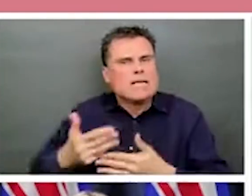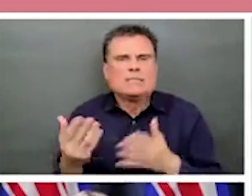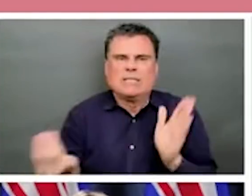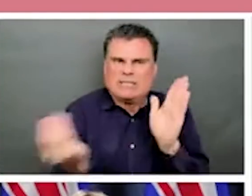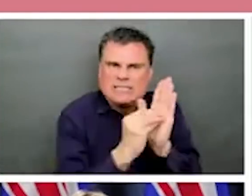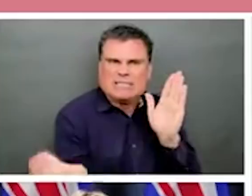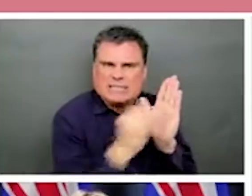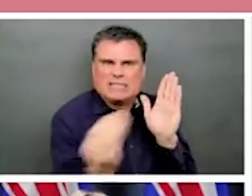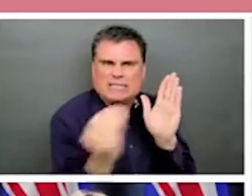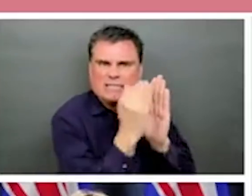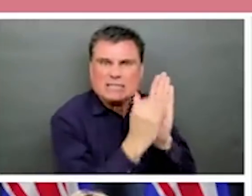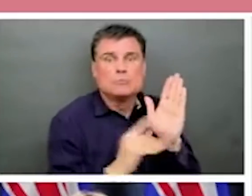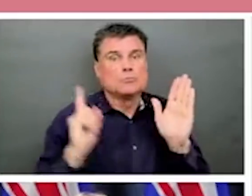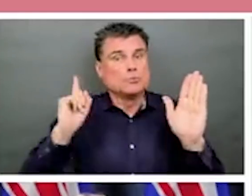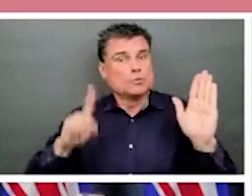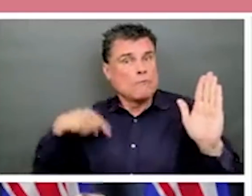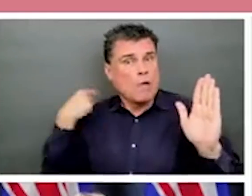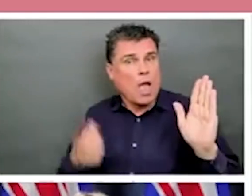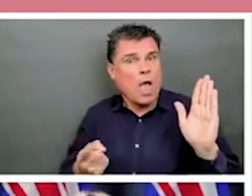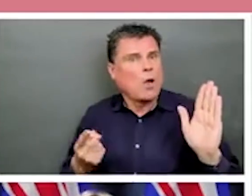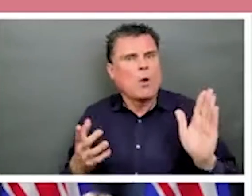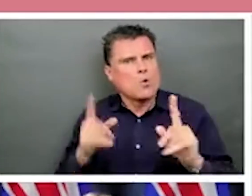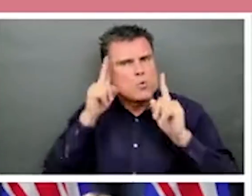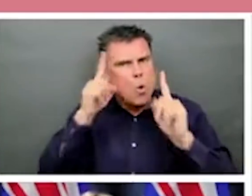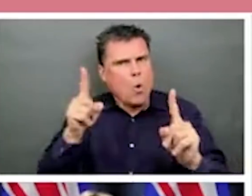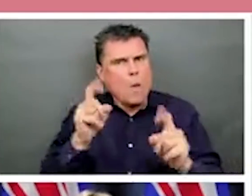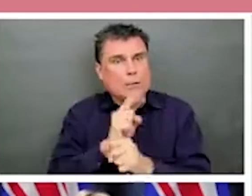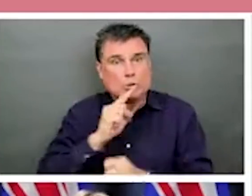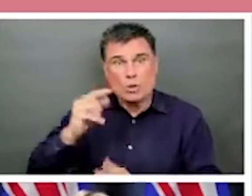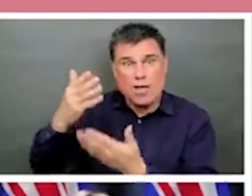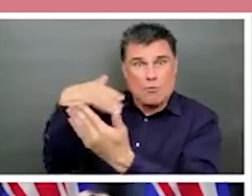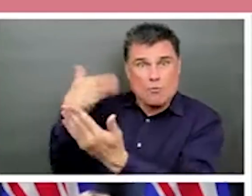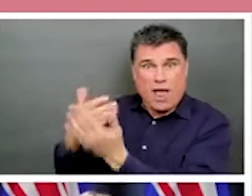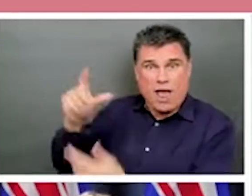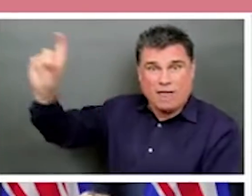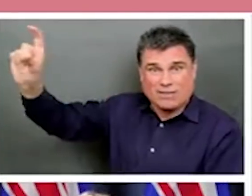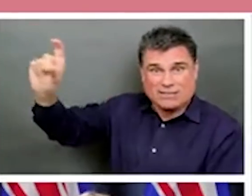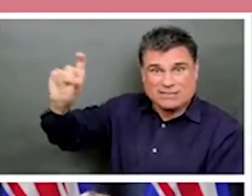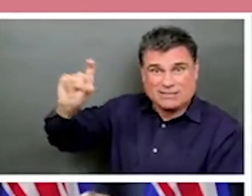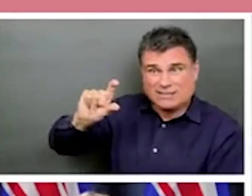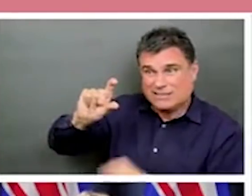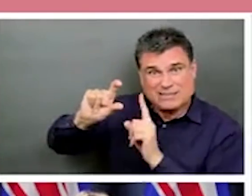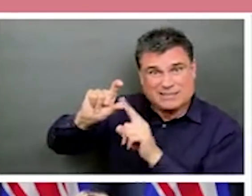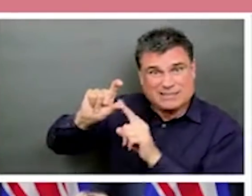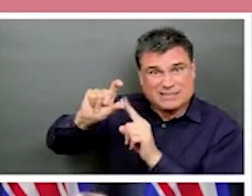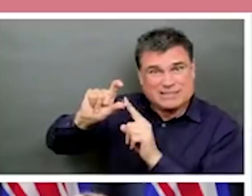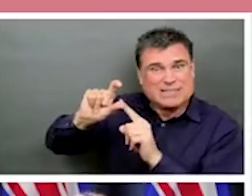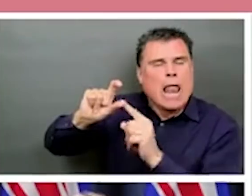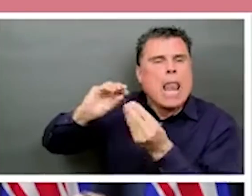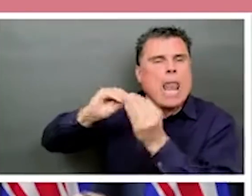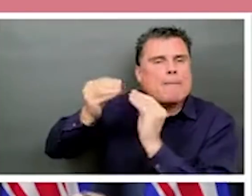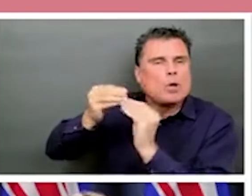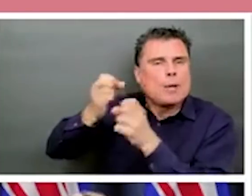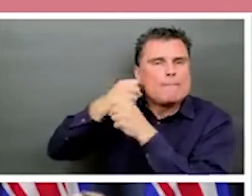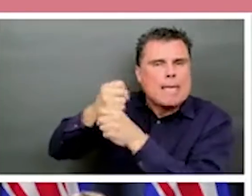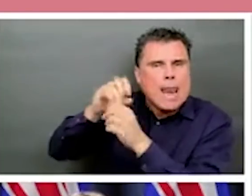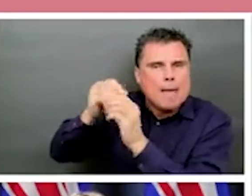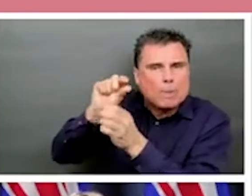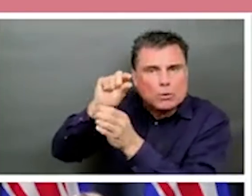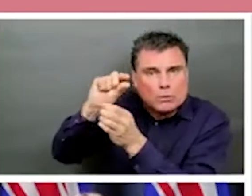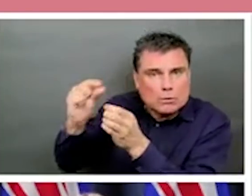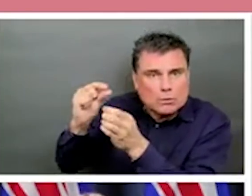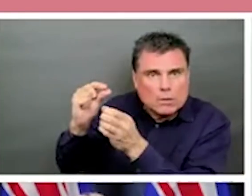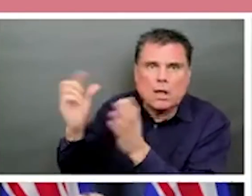very beginning, making sure that every dose, every lot number that everybody receives is in our provincial